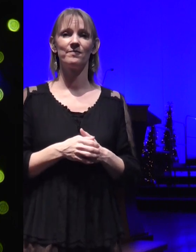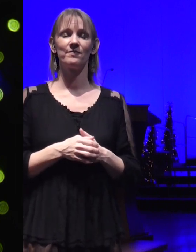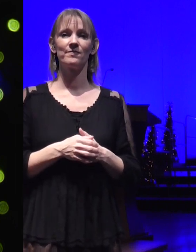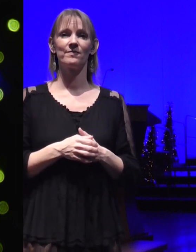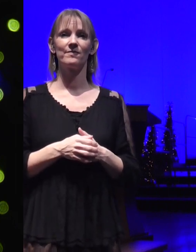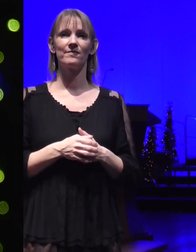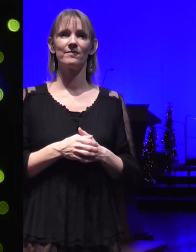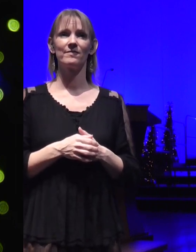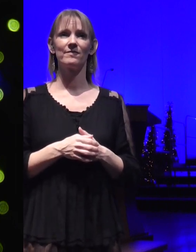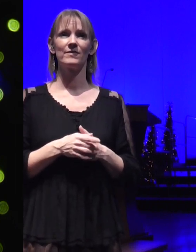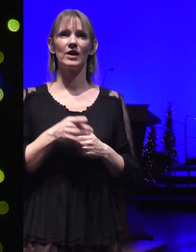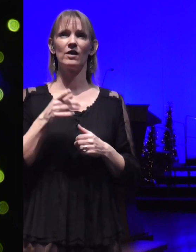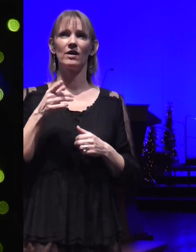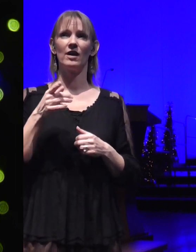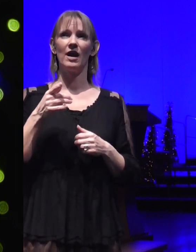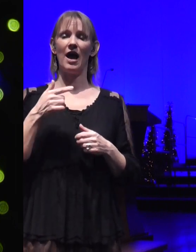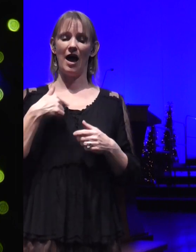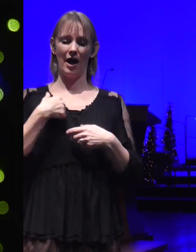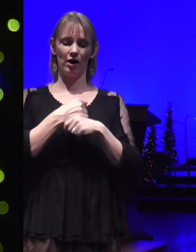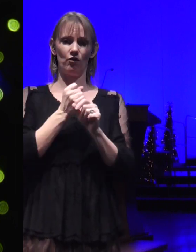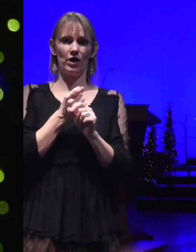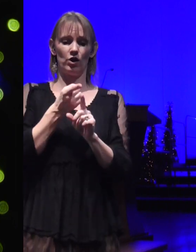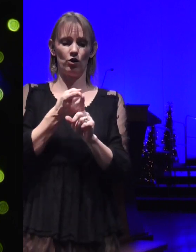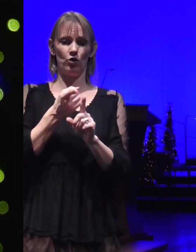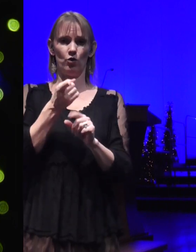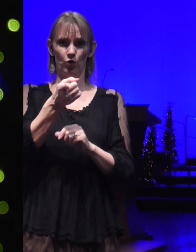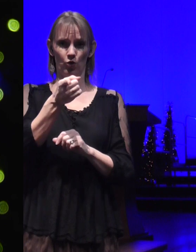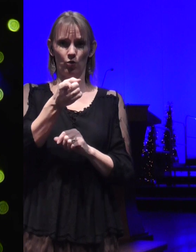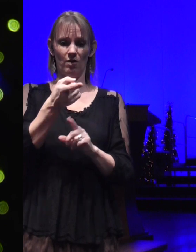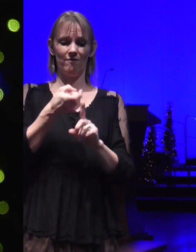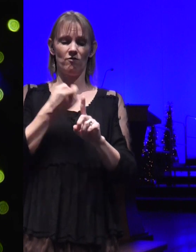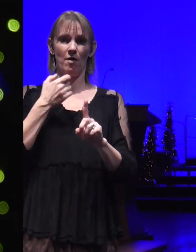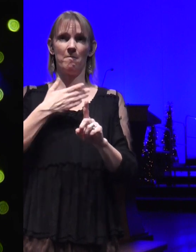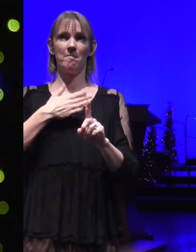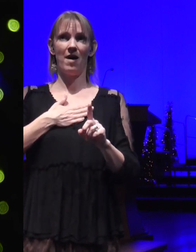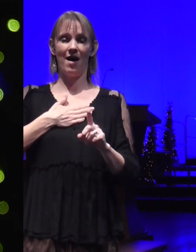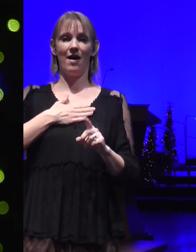I have birthed you out of my infinite imagination and